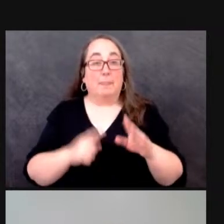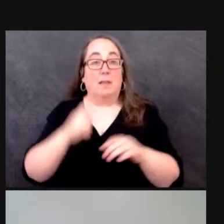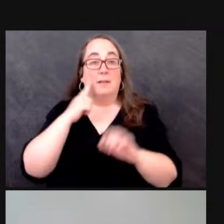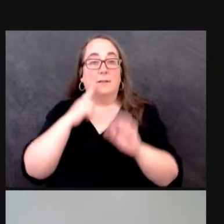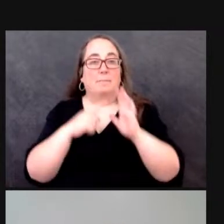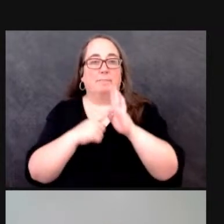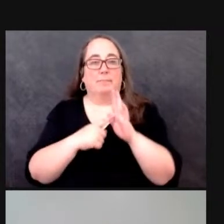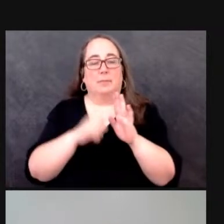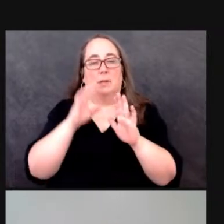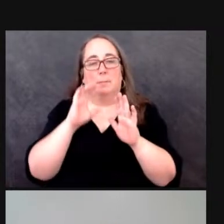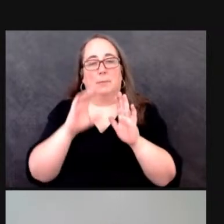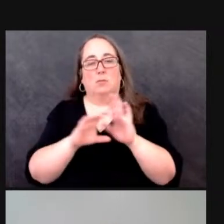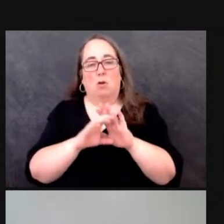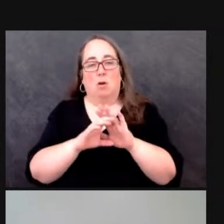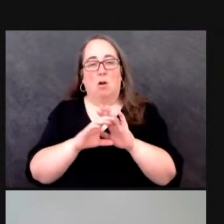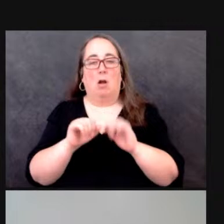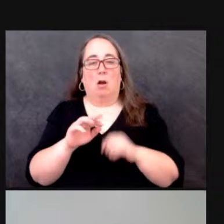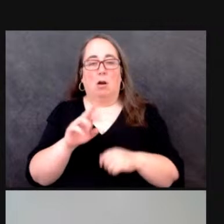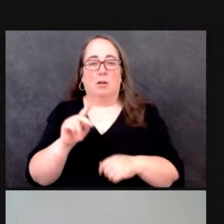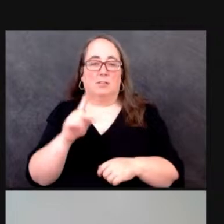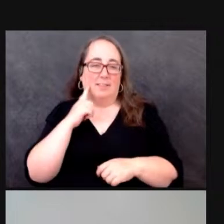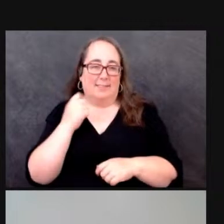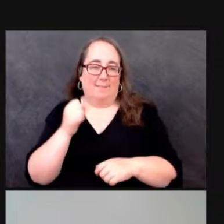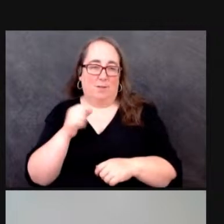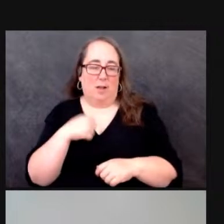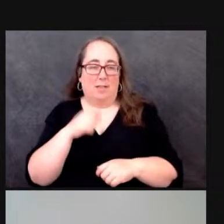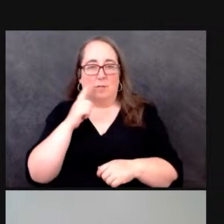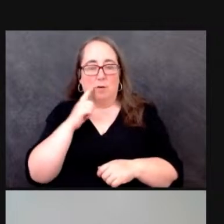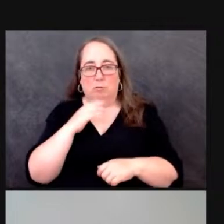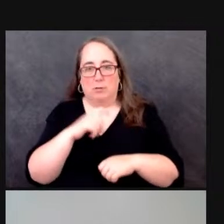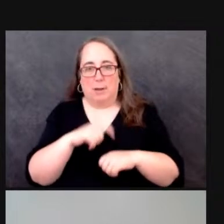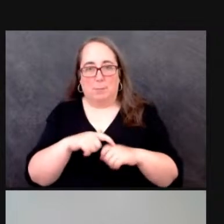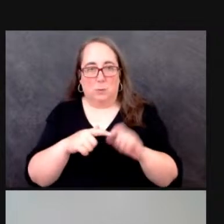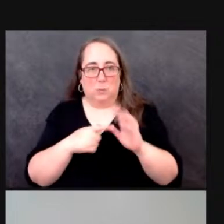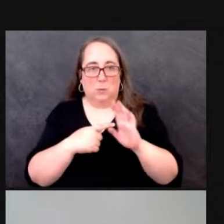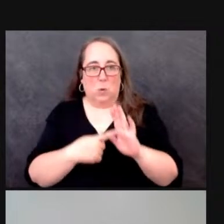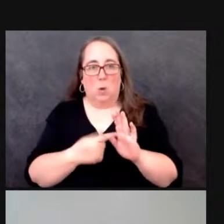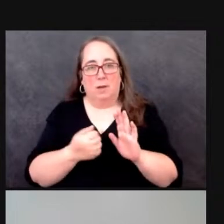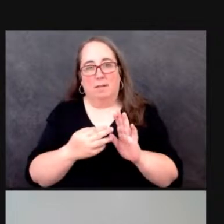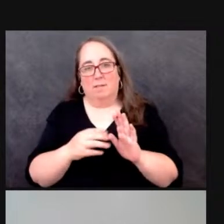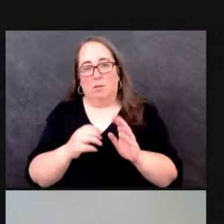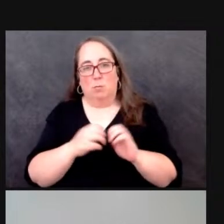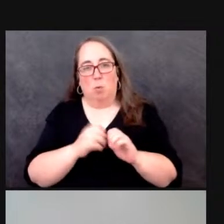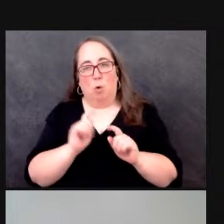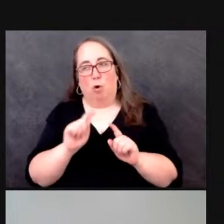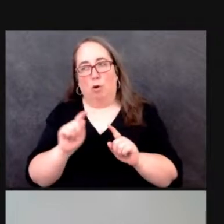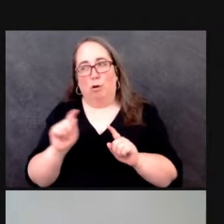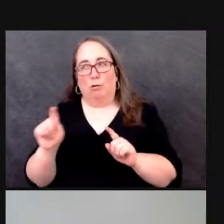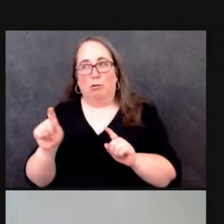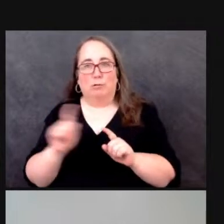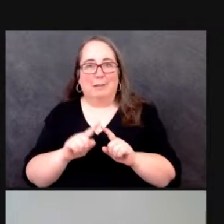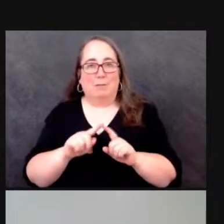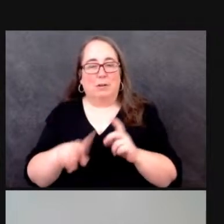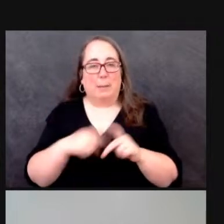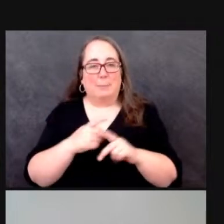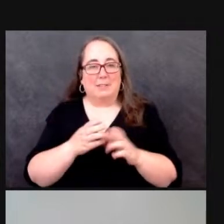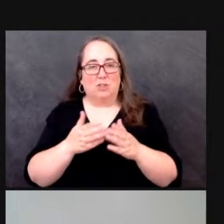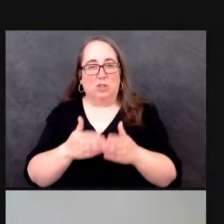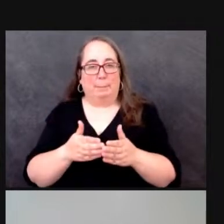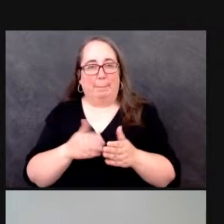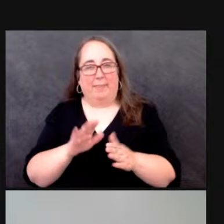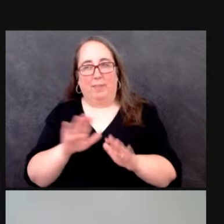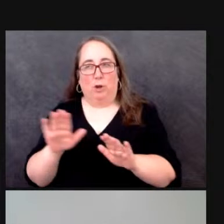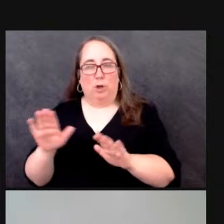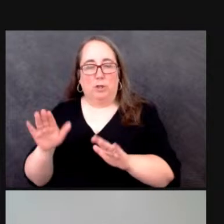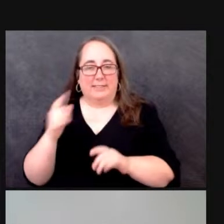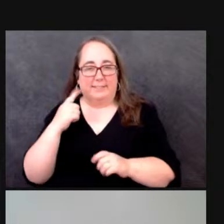an image of the Arkansas silver, I thought it would be a good time to share a few other ships' silver services to have a bit of comparison.